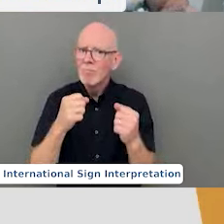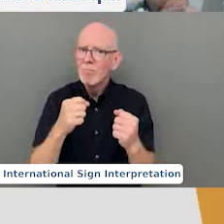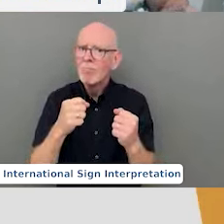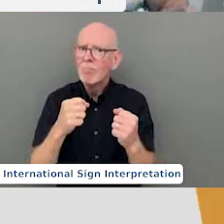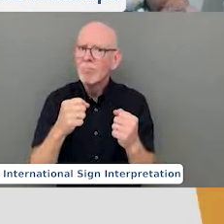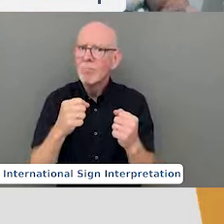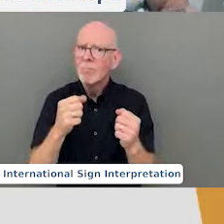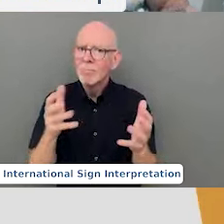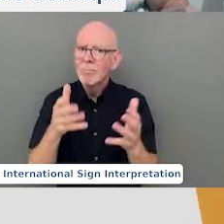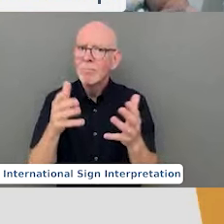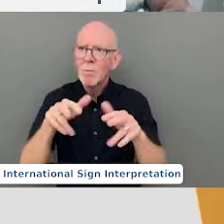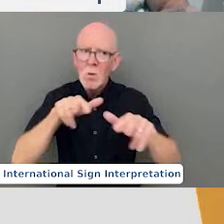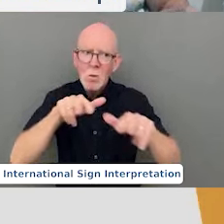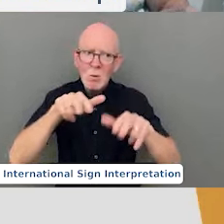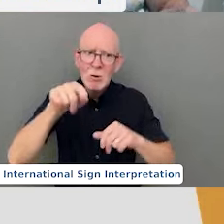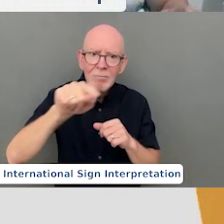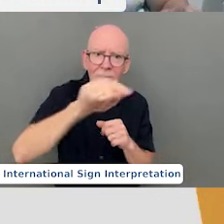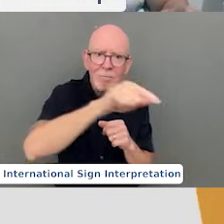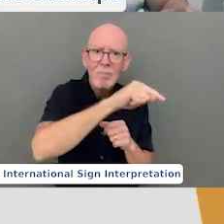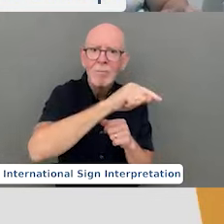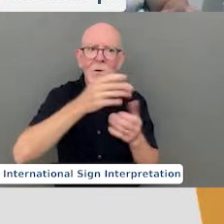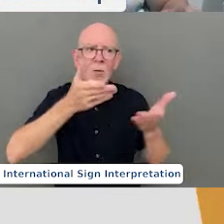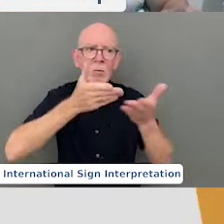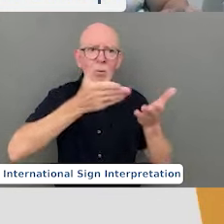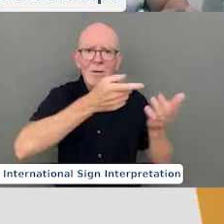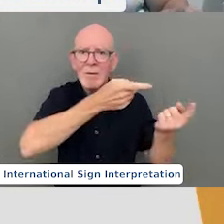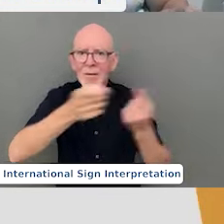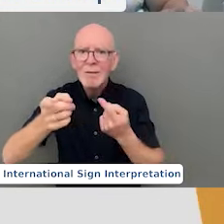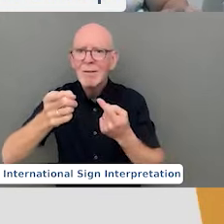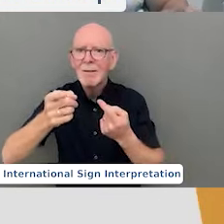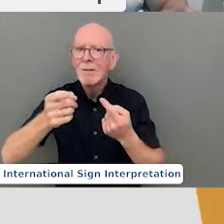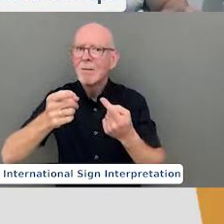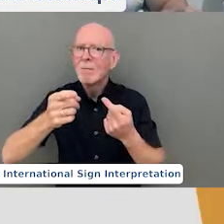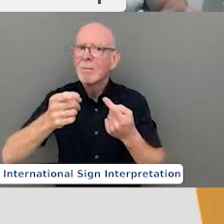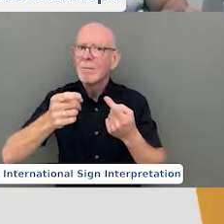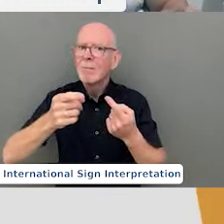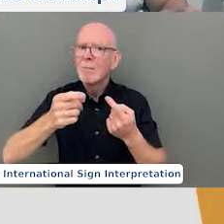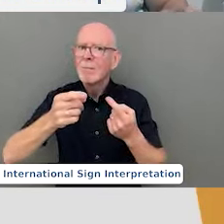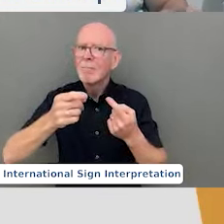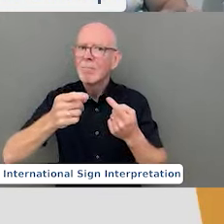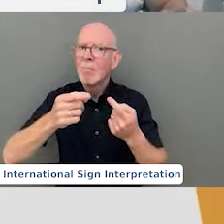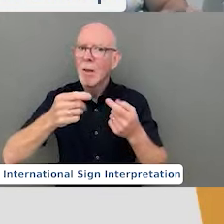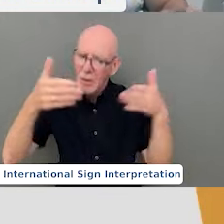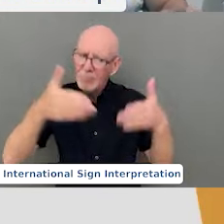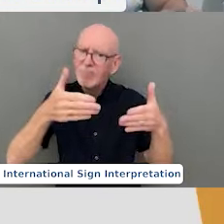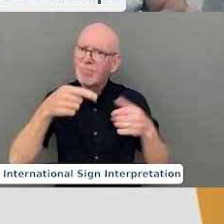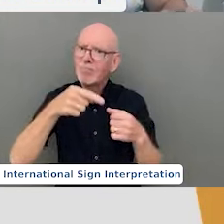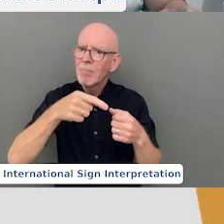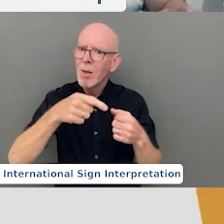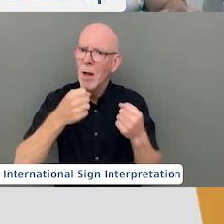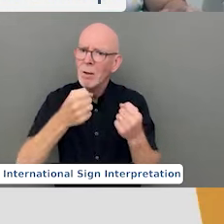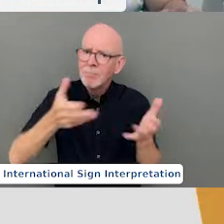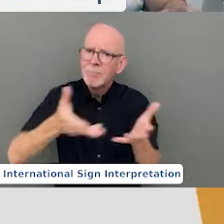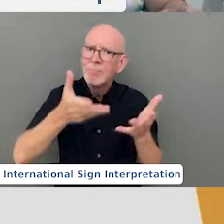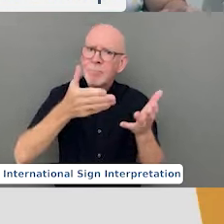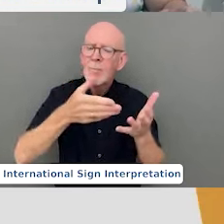the bond between government, persons with disabilities through the organizations they represent,